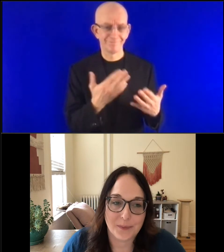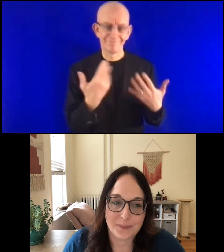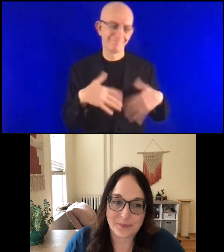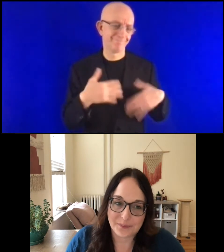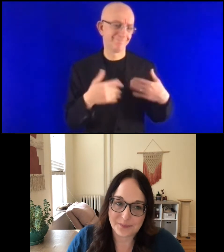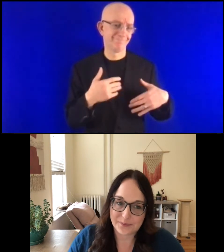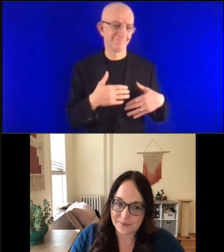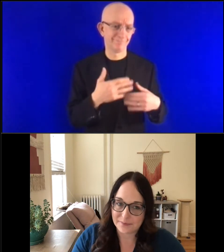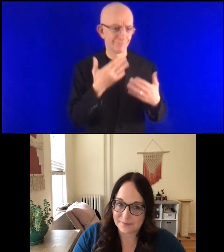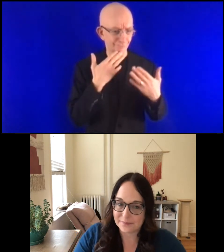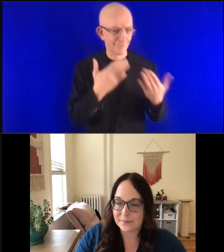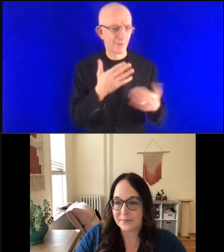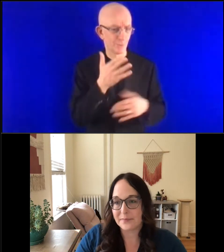over to you.